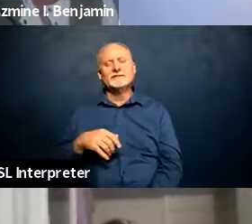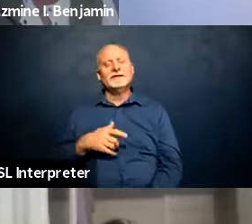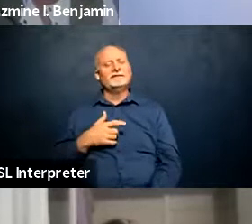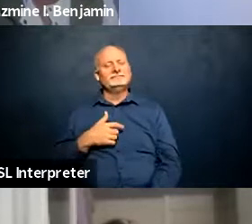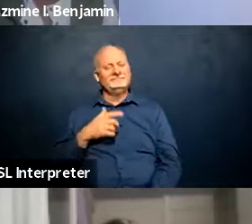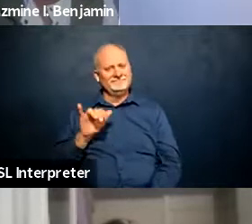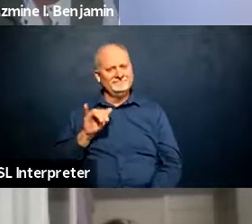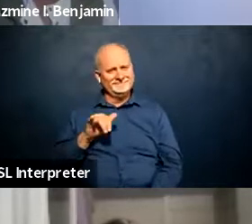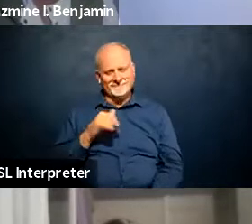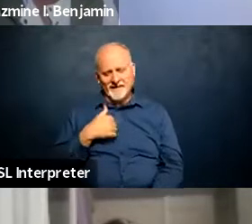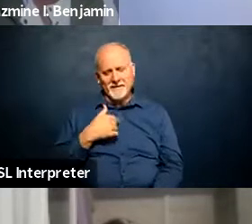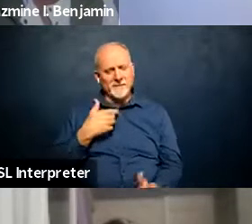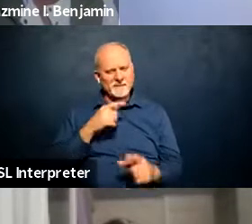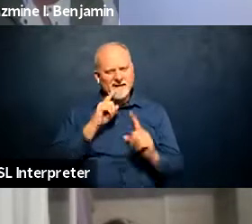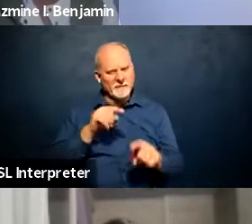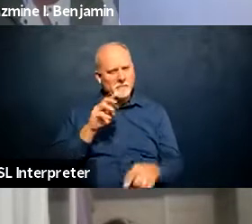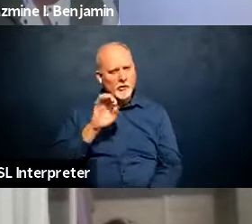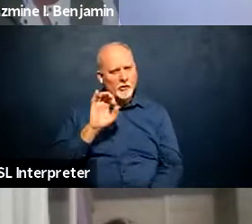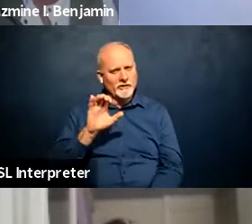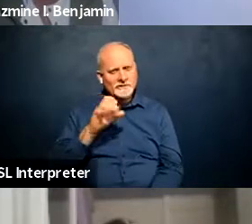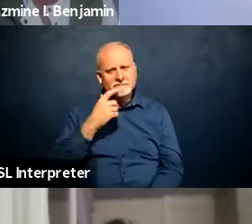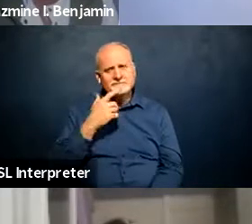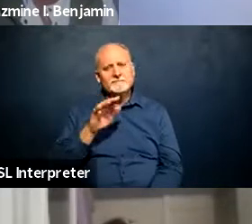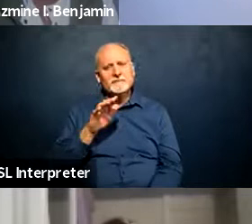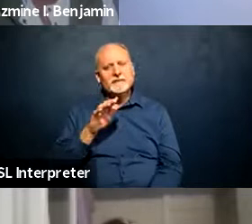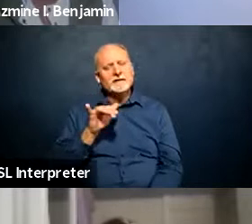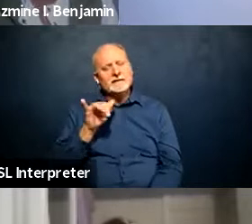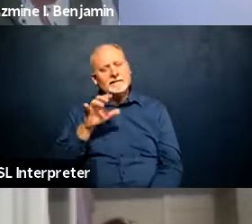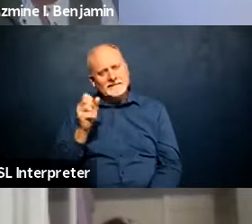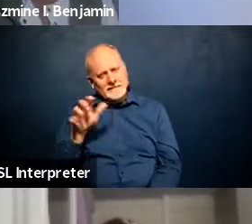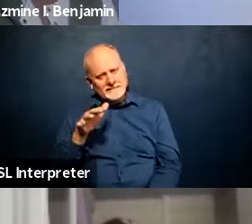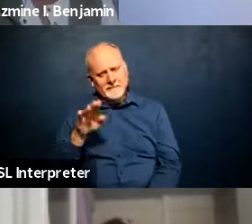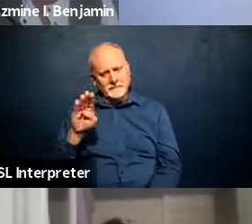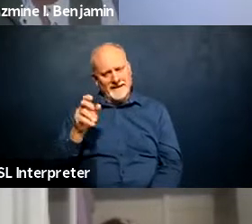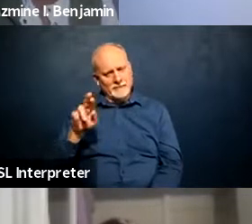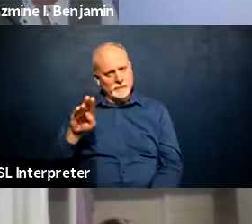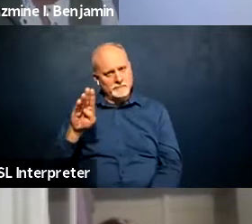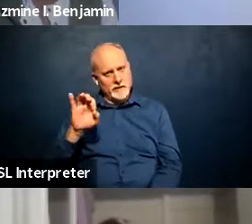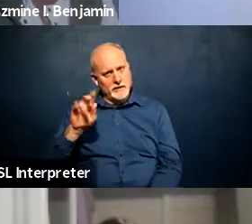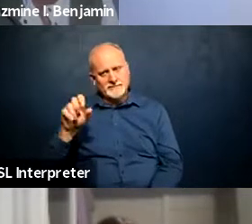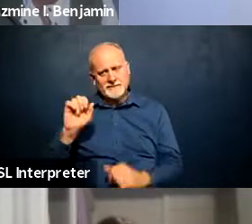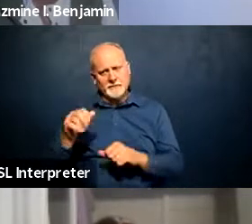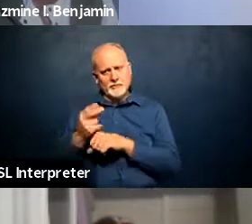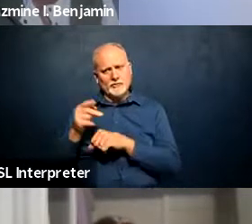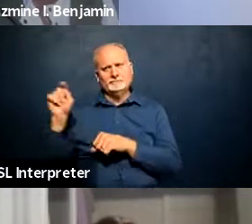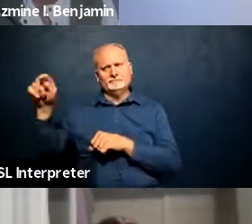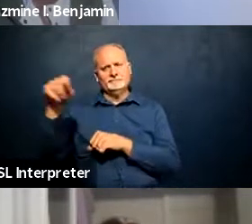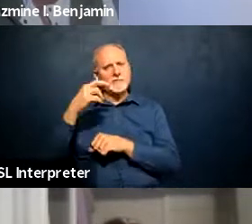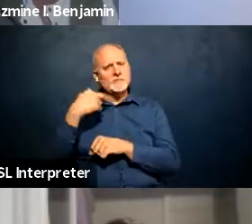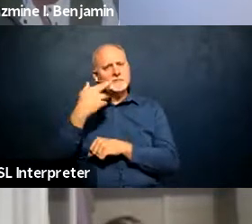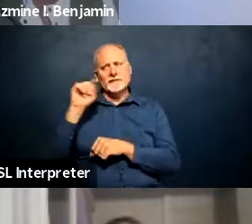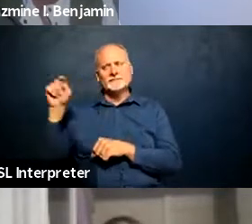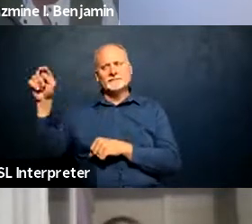that question. It does to a degree. LaserBucks can be used at select vendors off